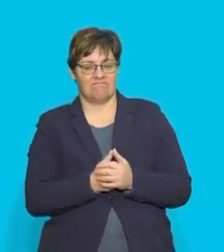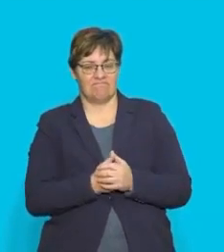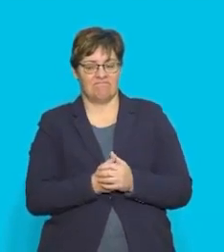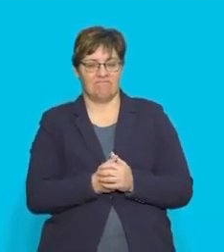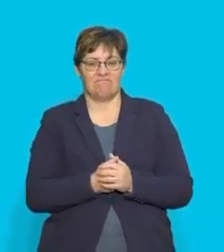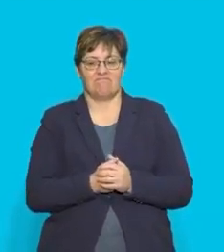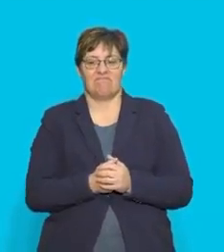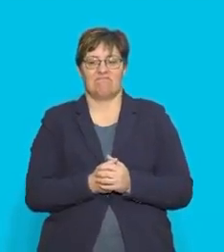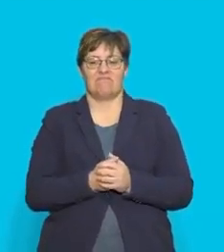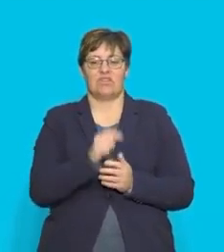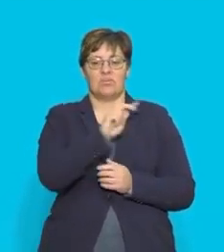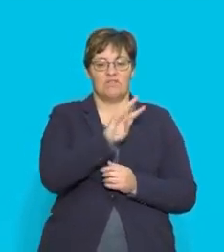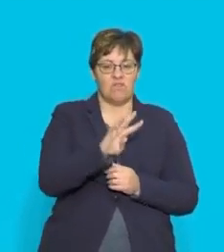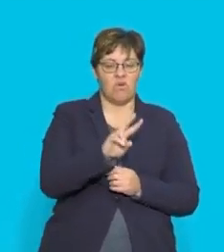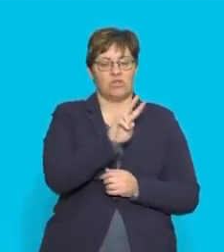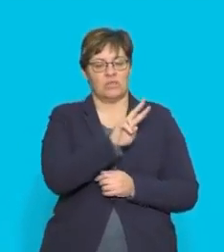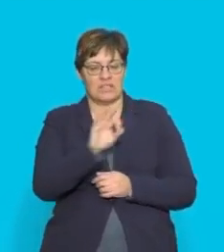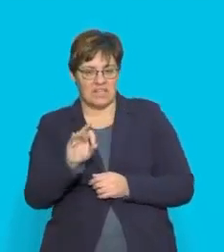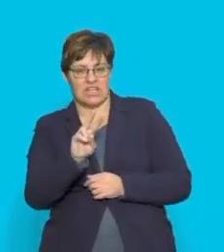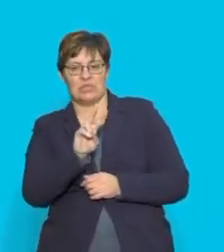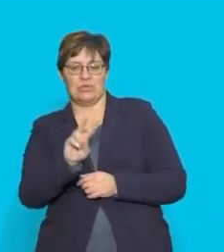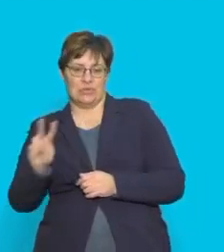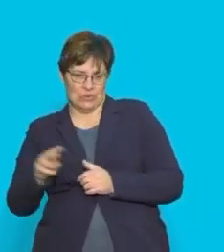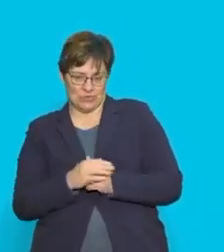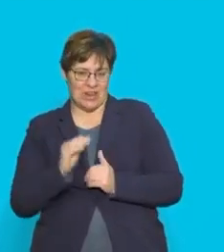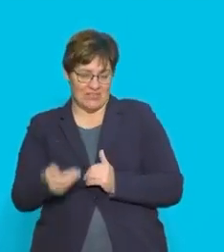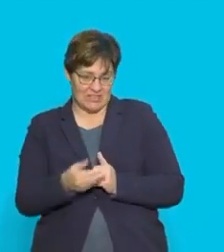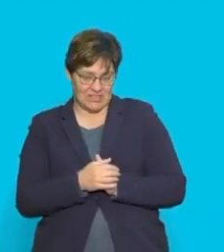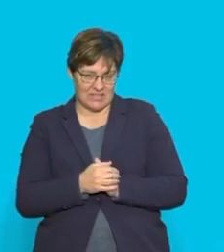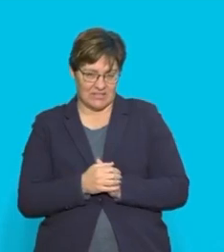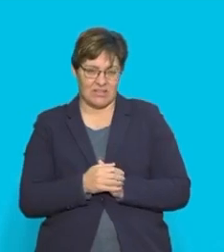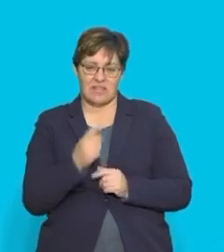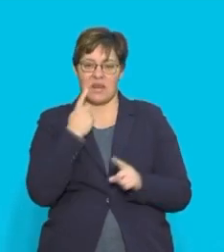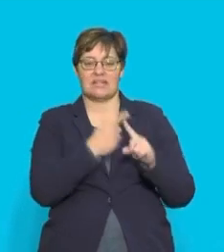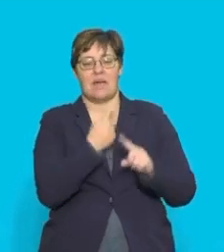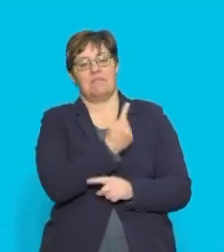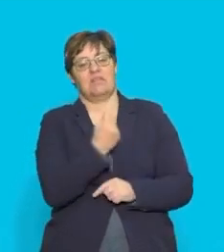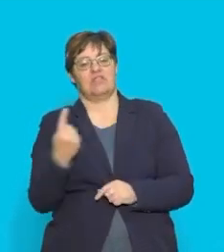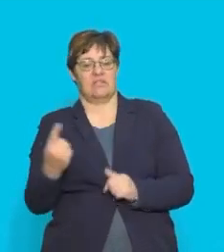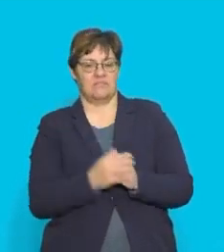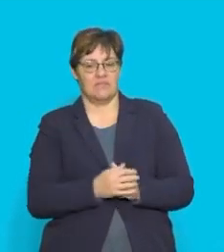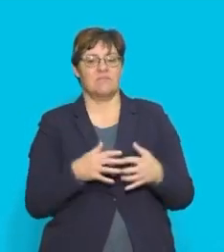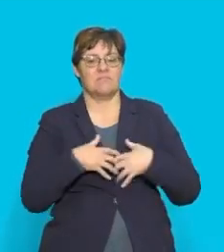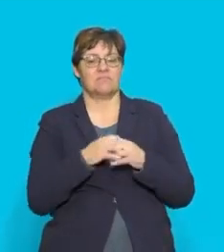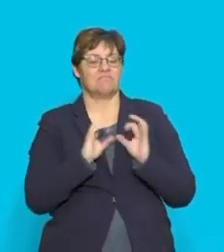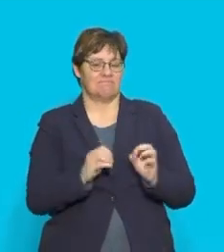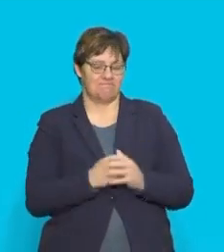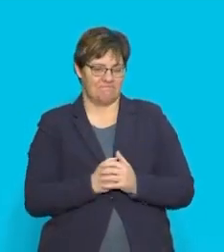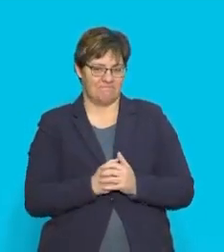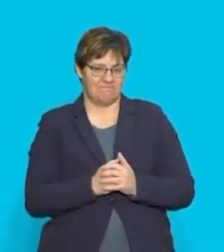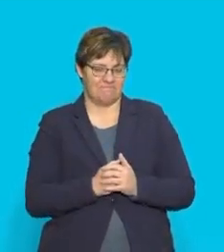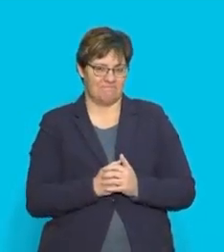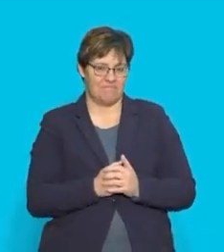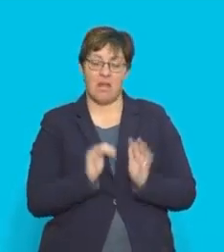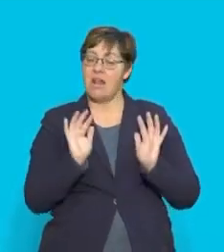then follows by 22 letters. And what we do, we just multiply as indicated there. And that's fine. You can